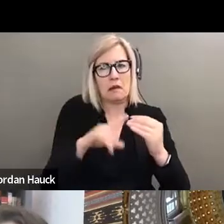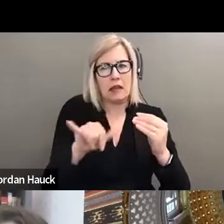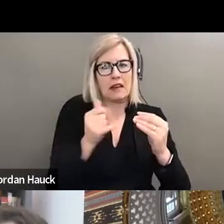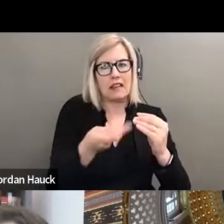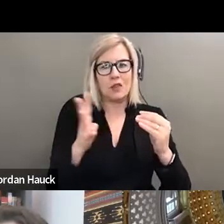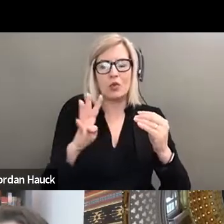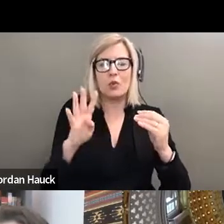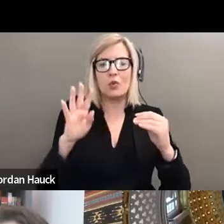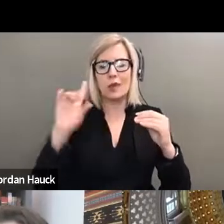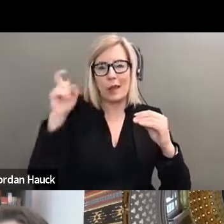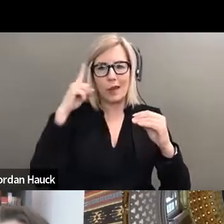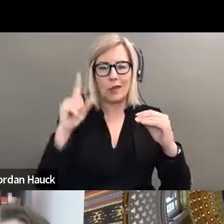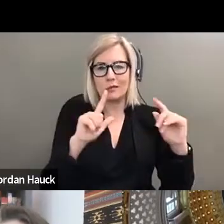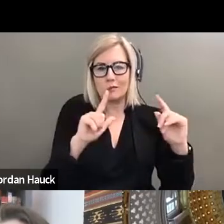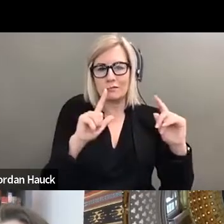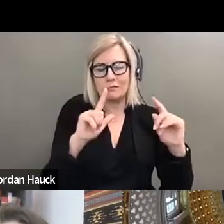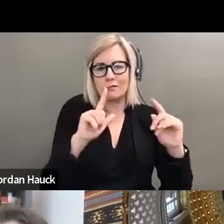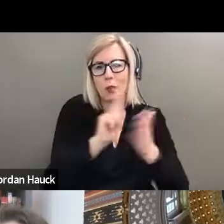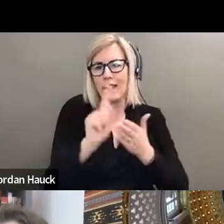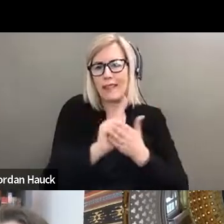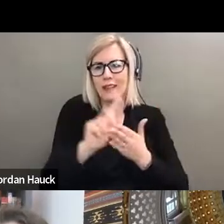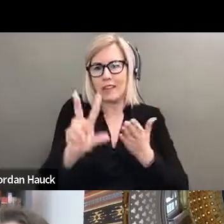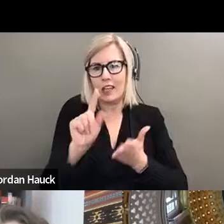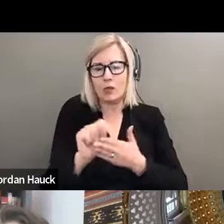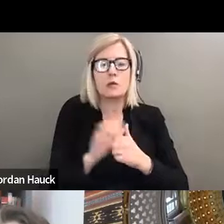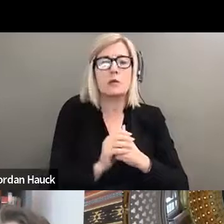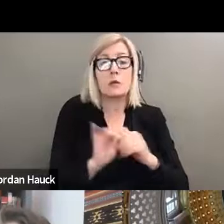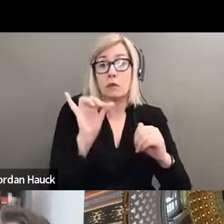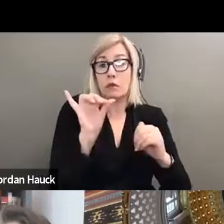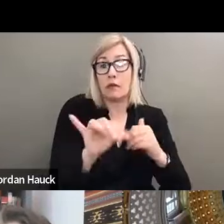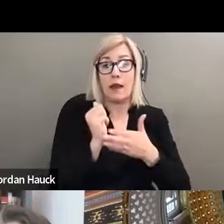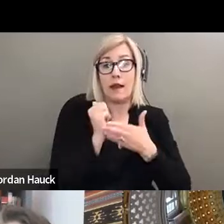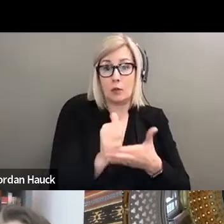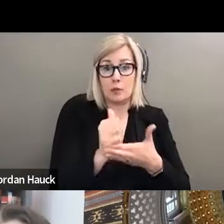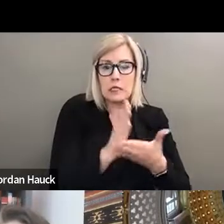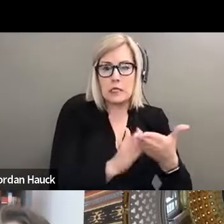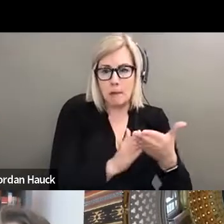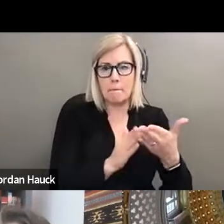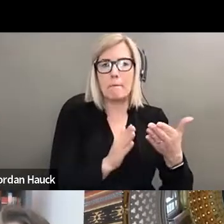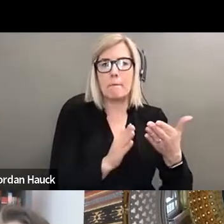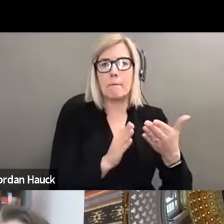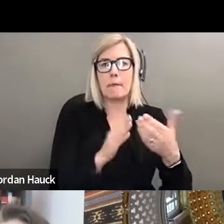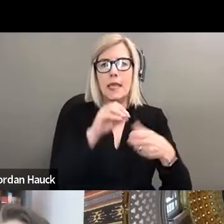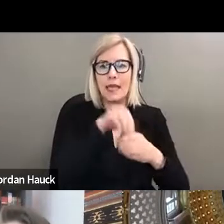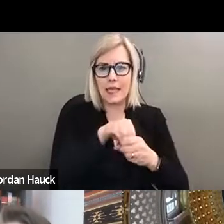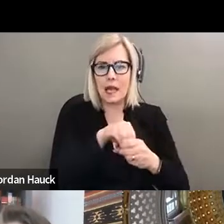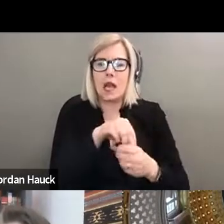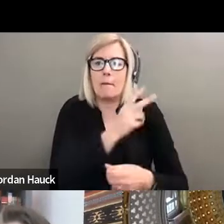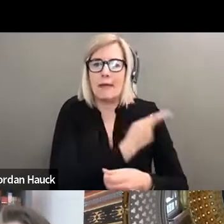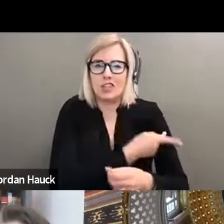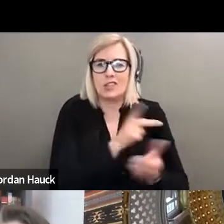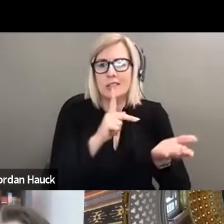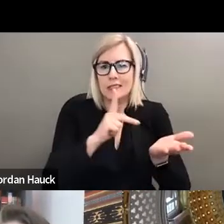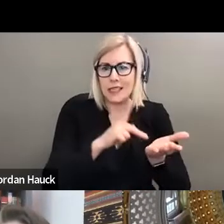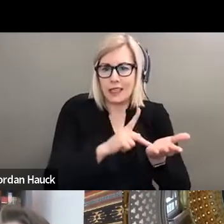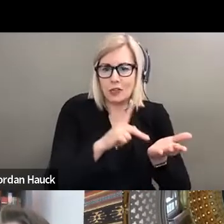capital snapshots, our weekly videos. That basically is helping some of those inpatient